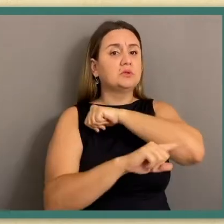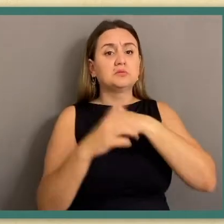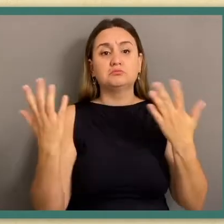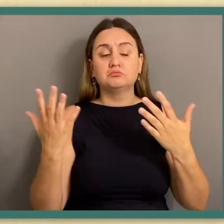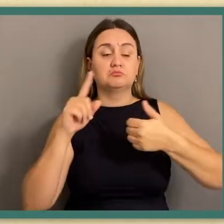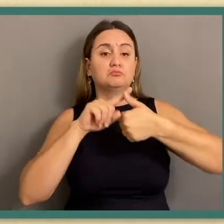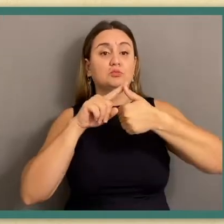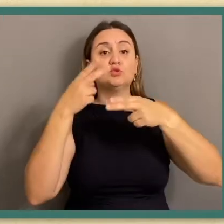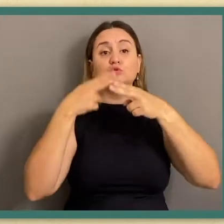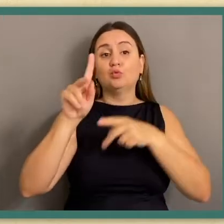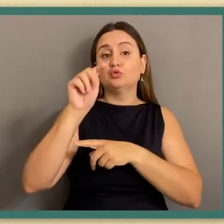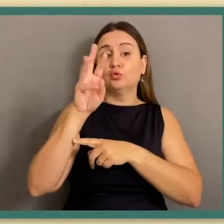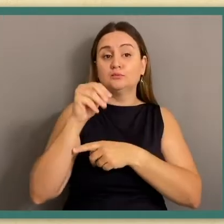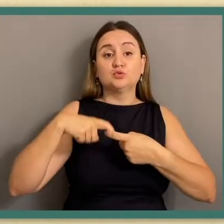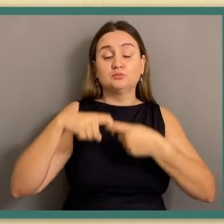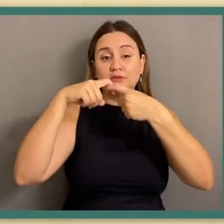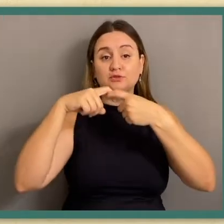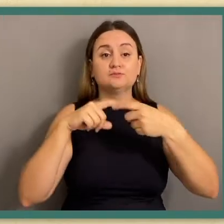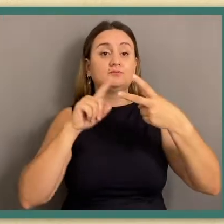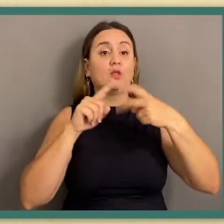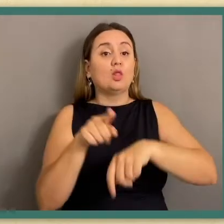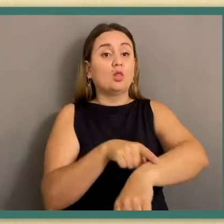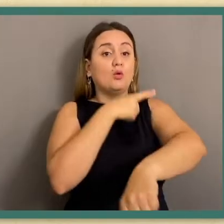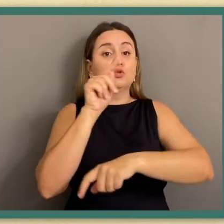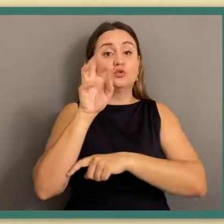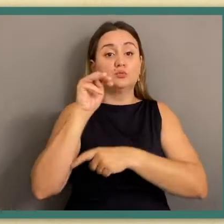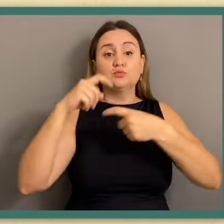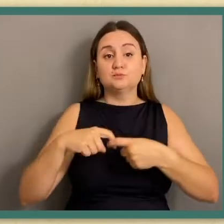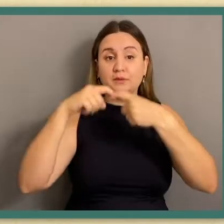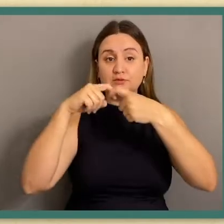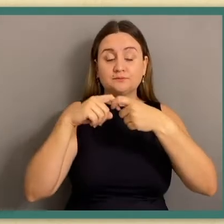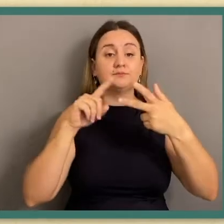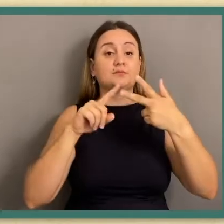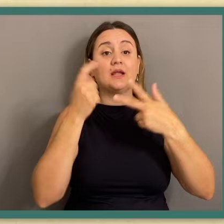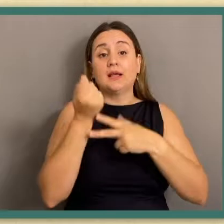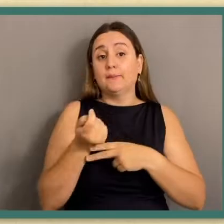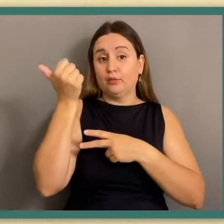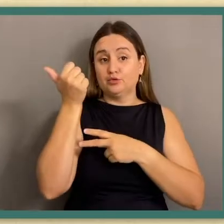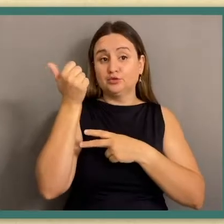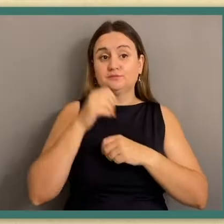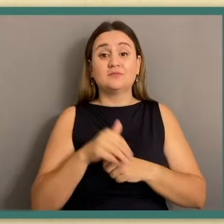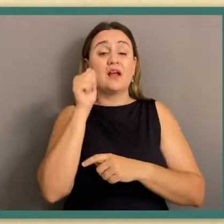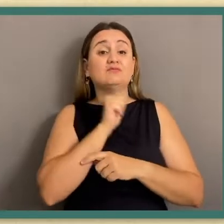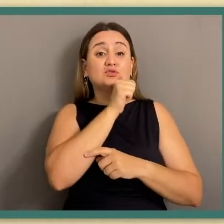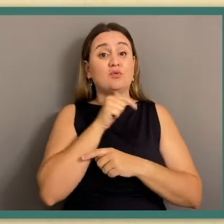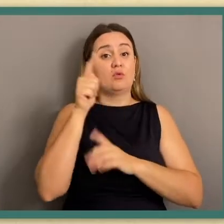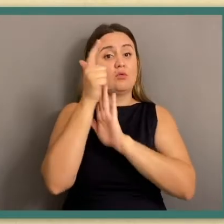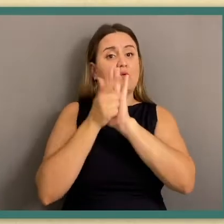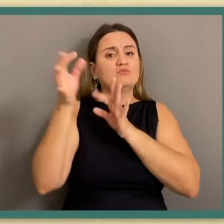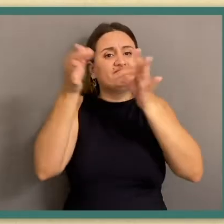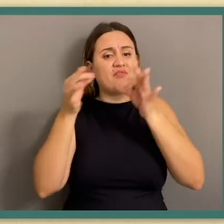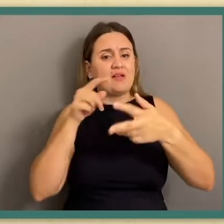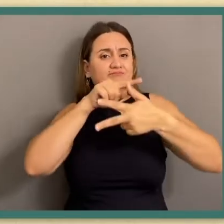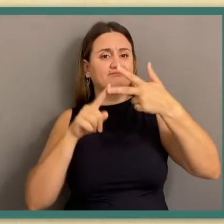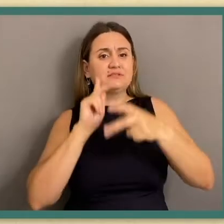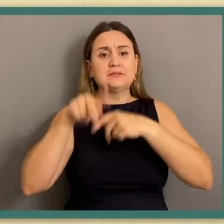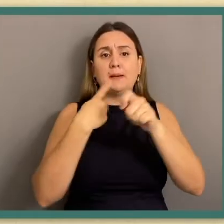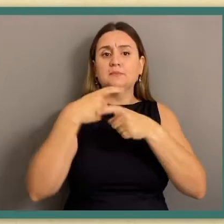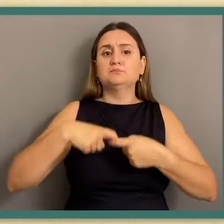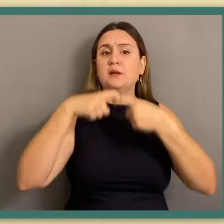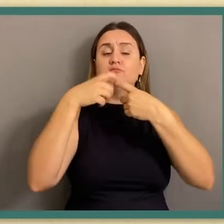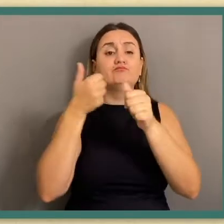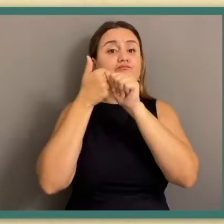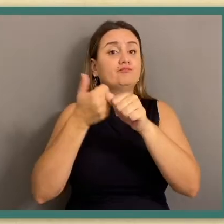school discipline: short-term suspension, long-term suspension, and expulsion. These types of discipline are defined